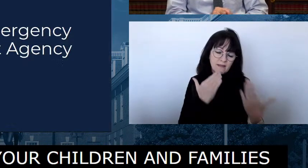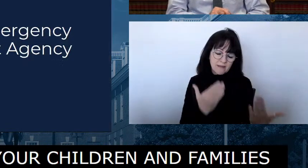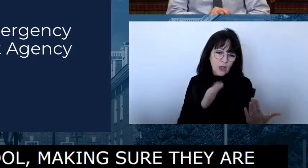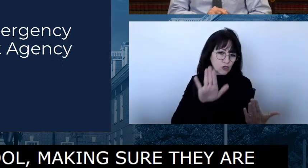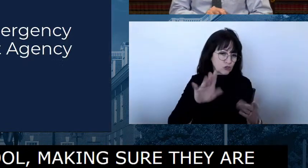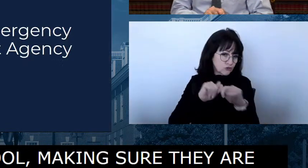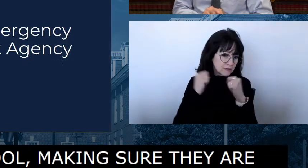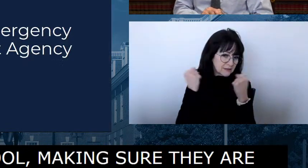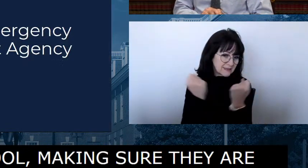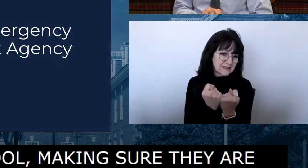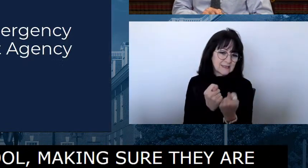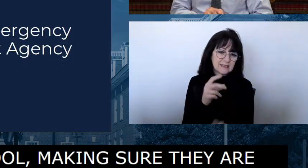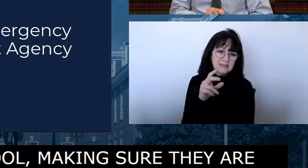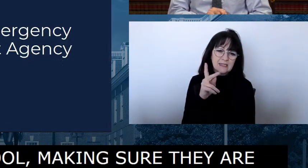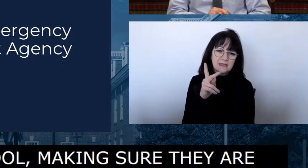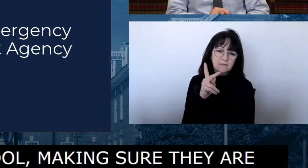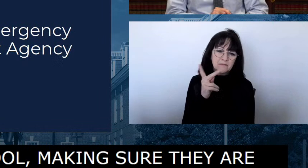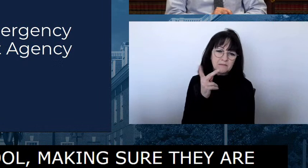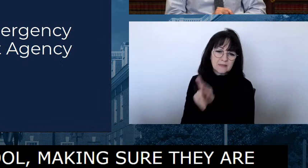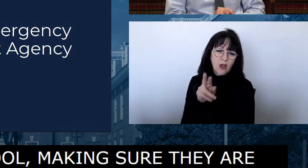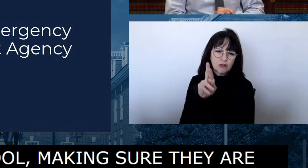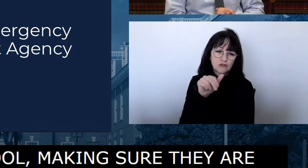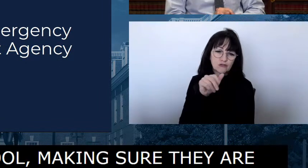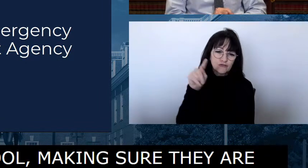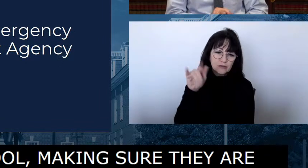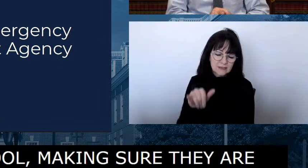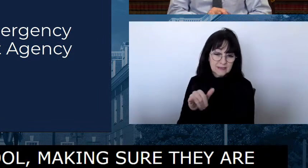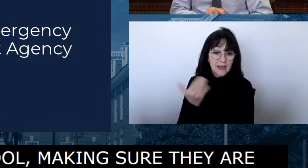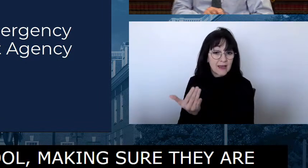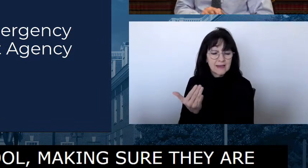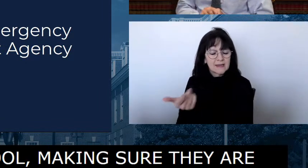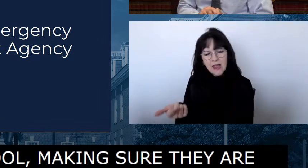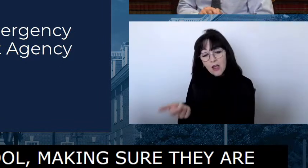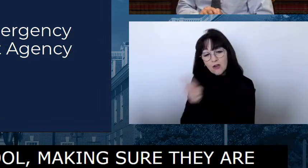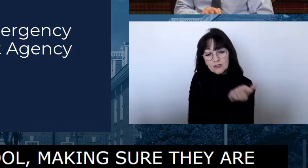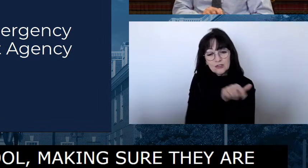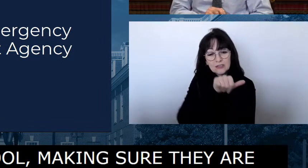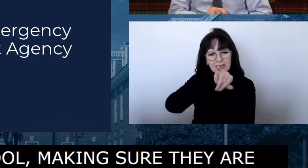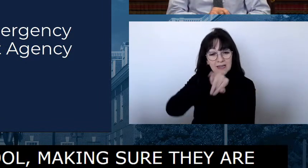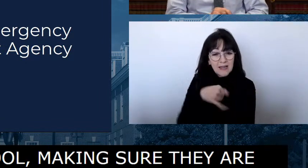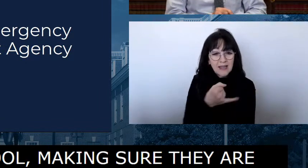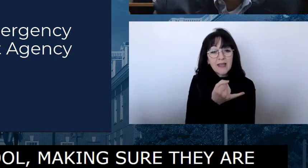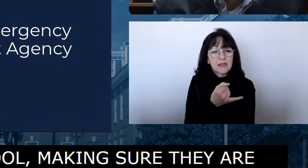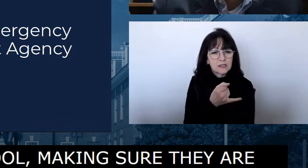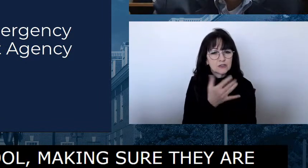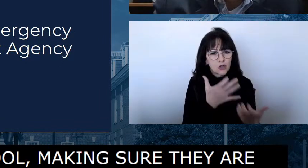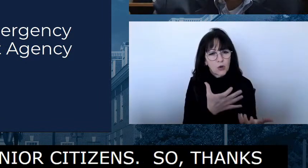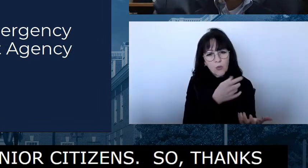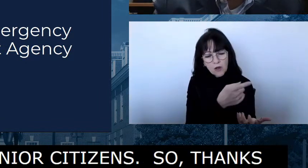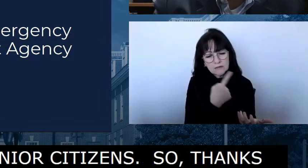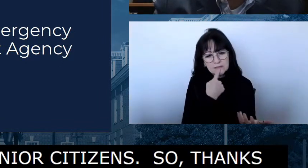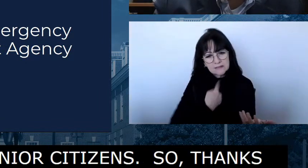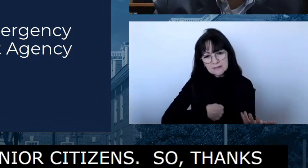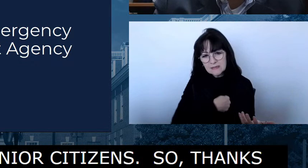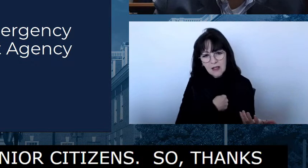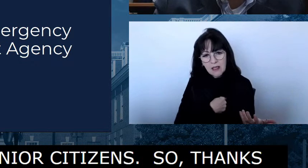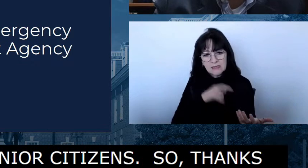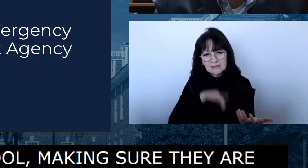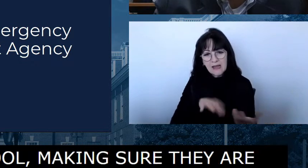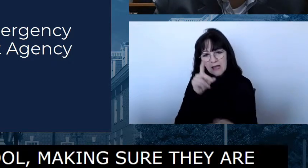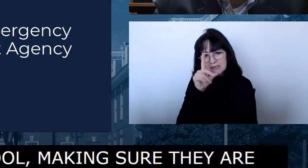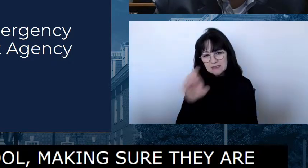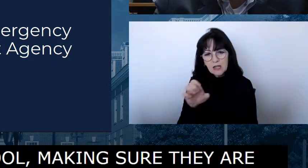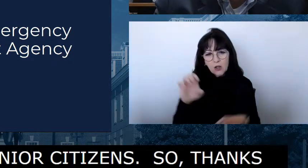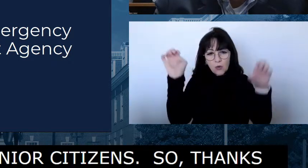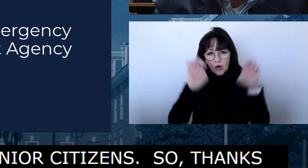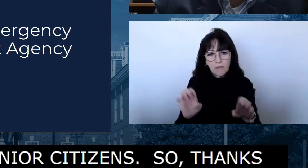AJ, give us an update on testing, some things, other things on the emergency management side. No, thank you, Governor, and good